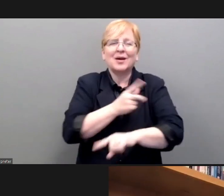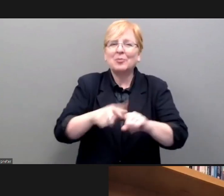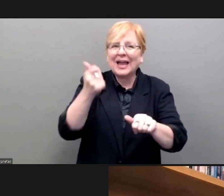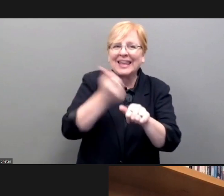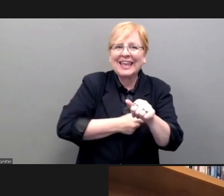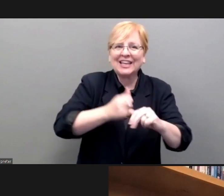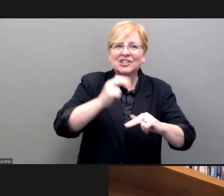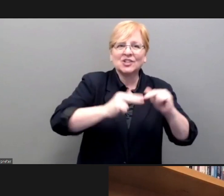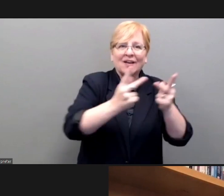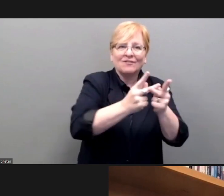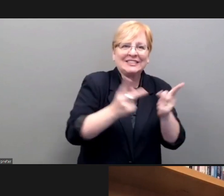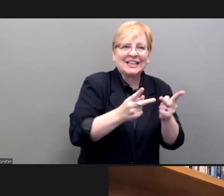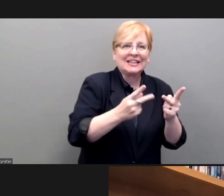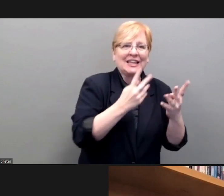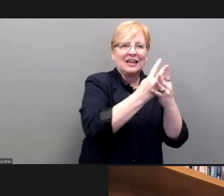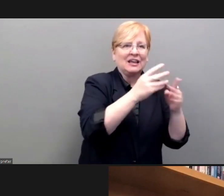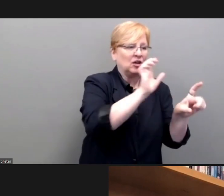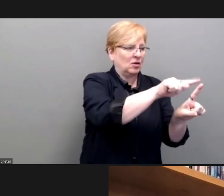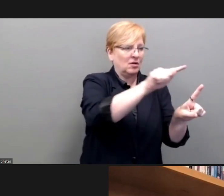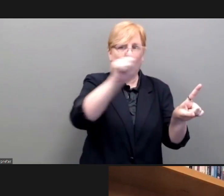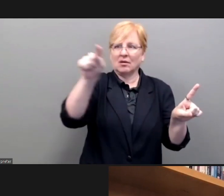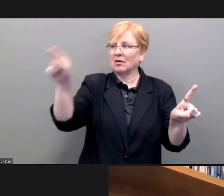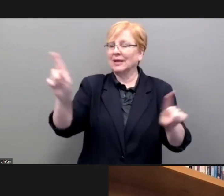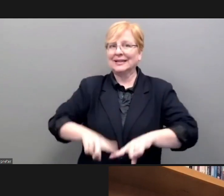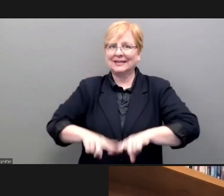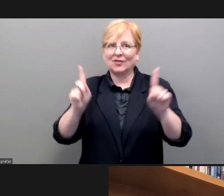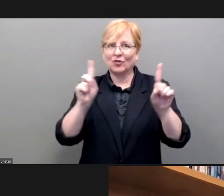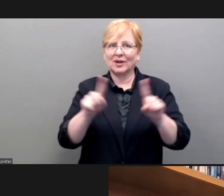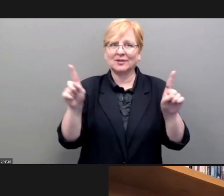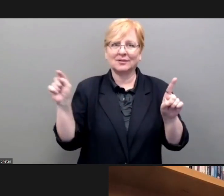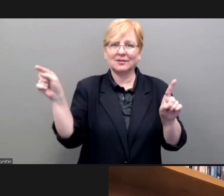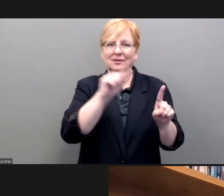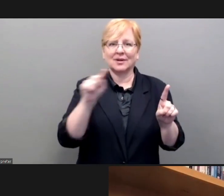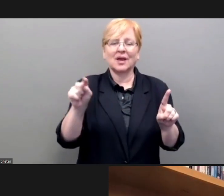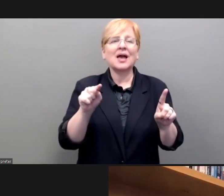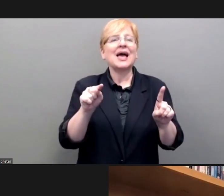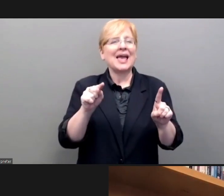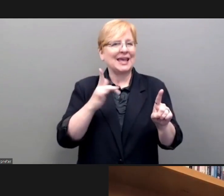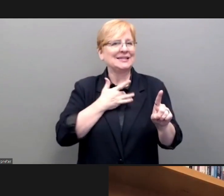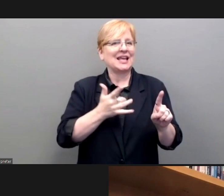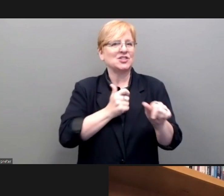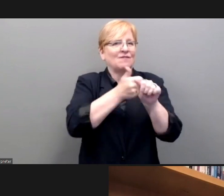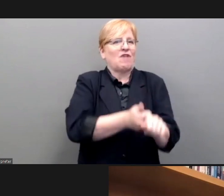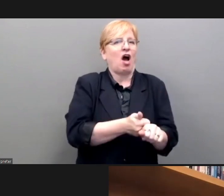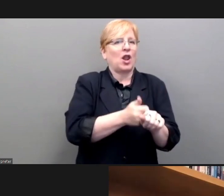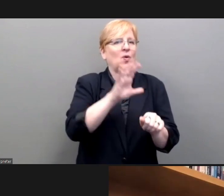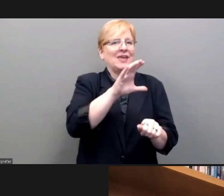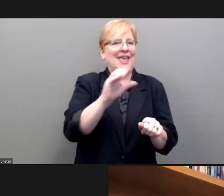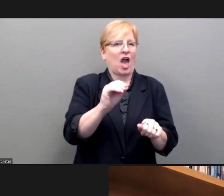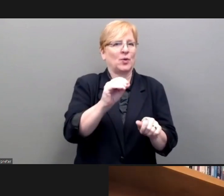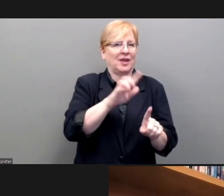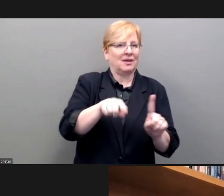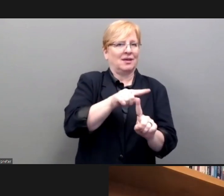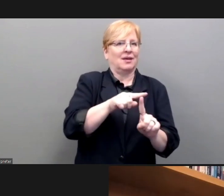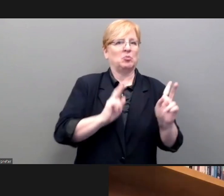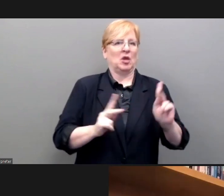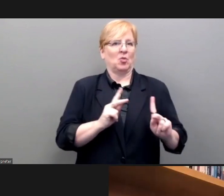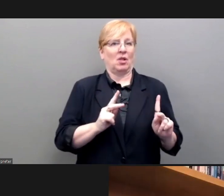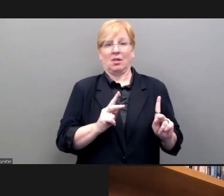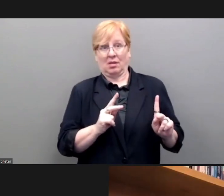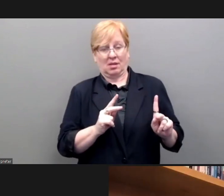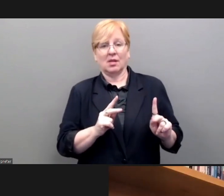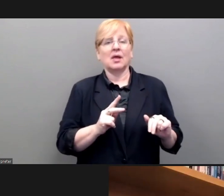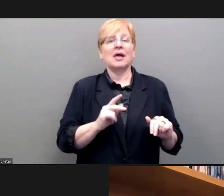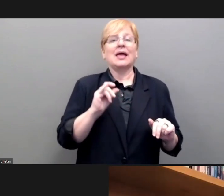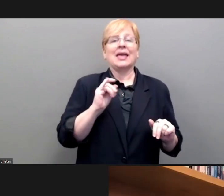and it tracks, frankly, with the lower vaccination rates of some of our counties. In those particular counties, if that occurs, we